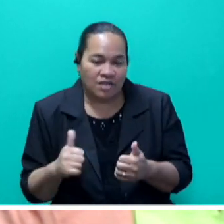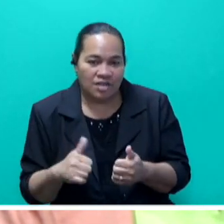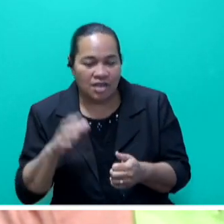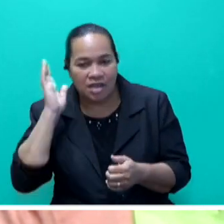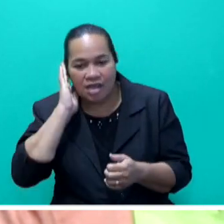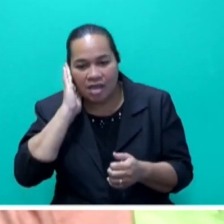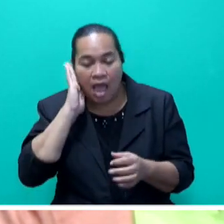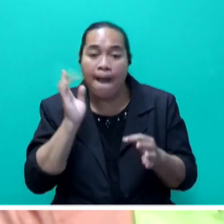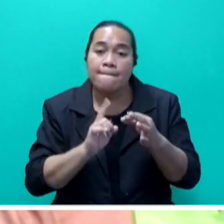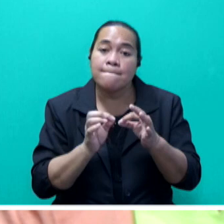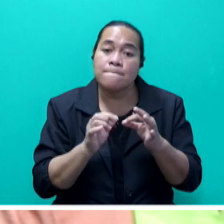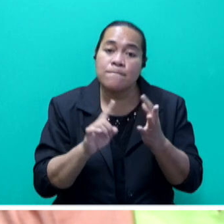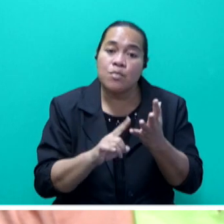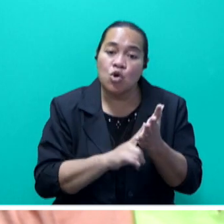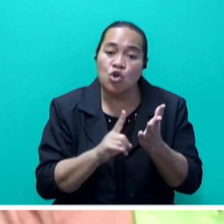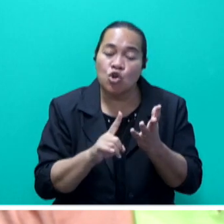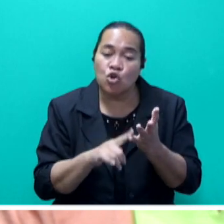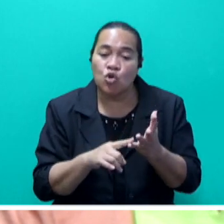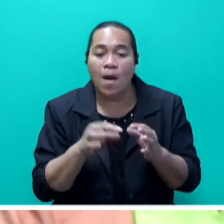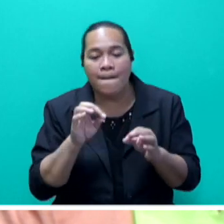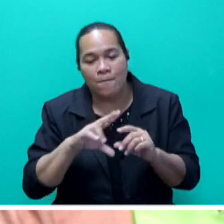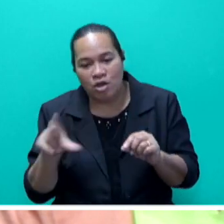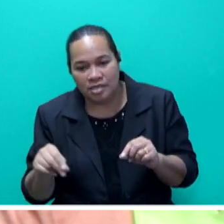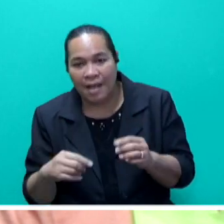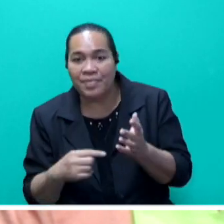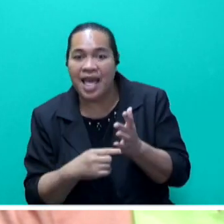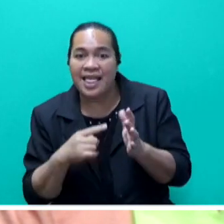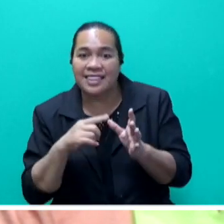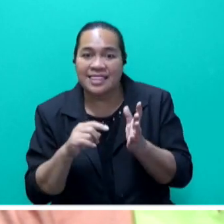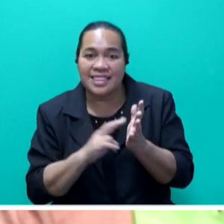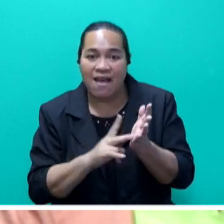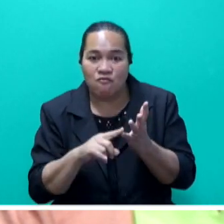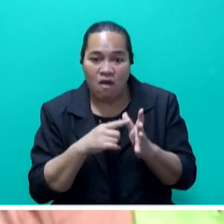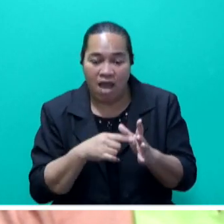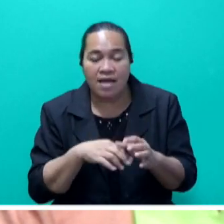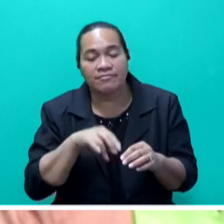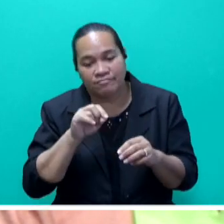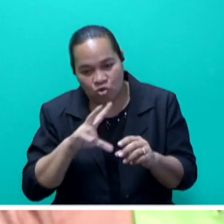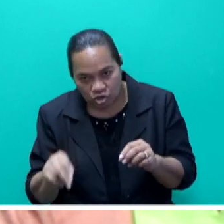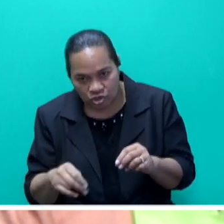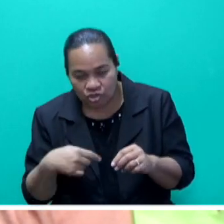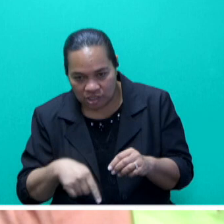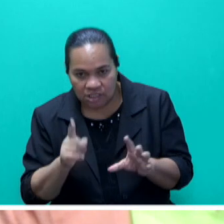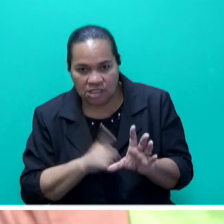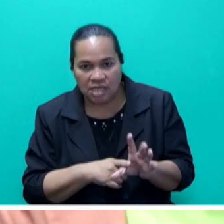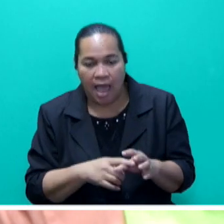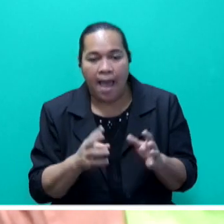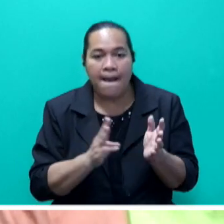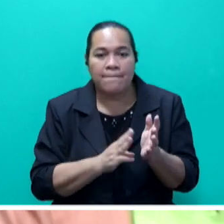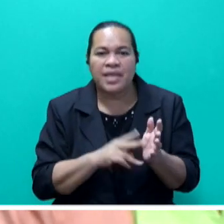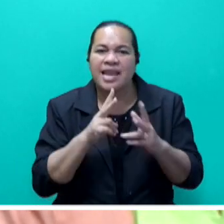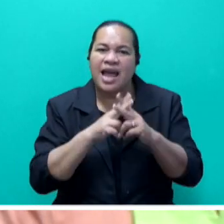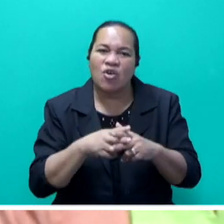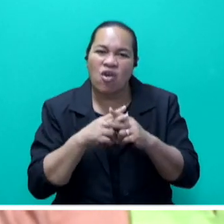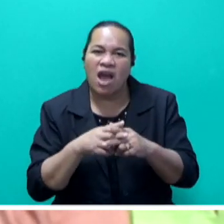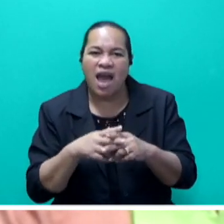Mbulu Bridge, commissioned earlier this year, the Tabo Liver Bridge, that will be completed this year, the Matawale Bridge in Nandronga and